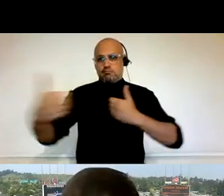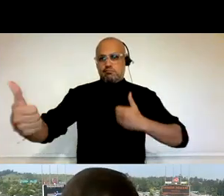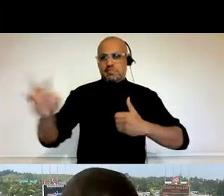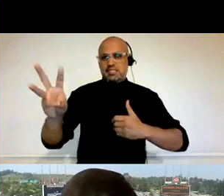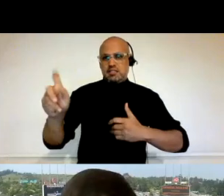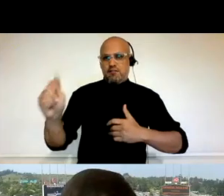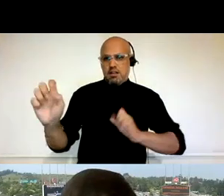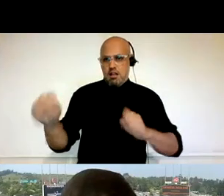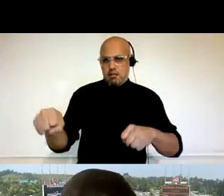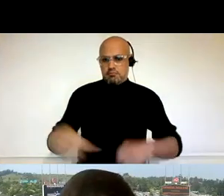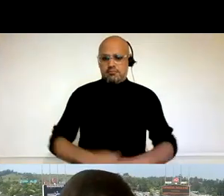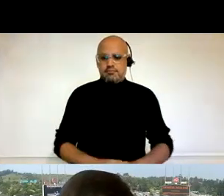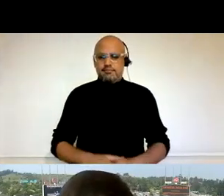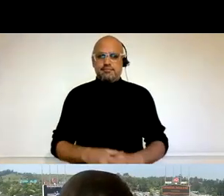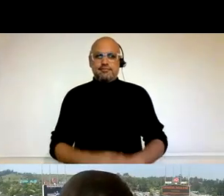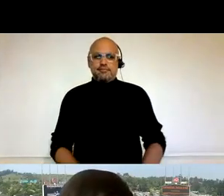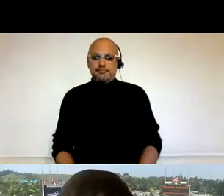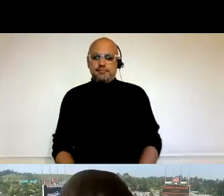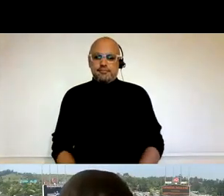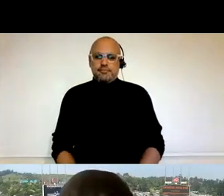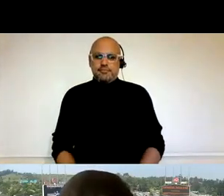apart. Next slide.